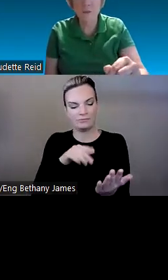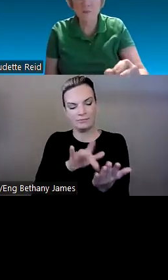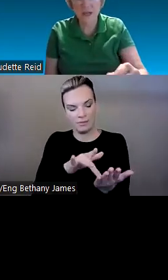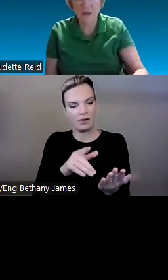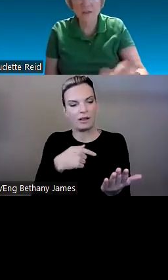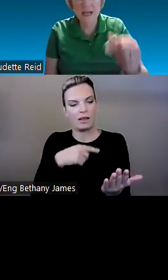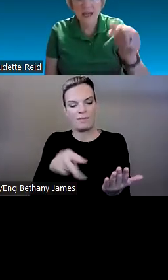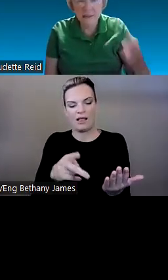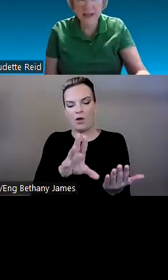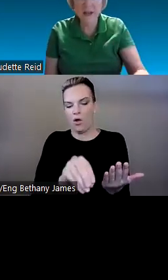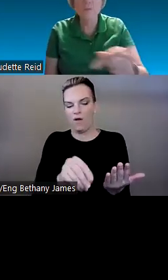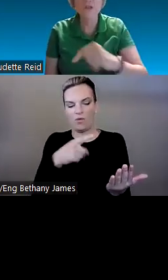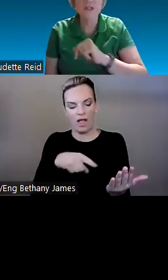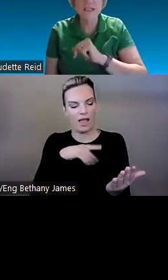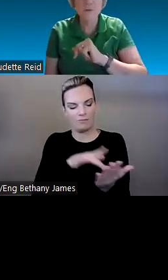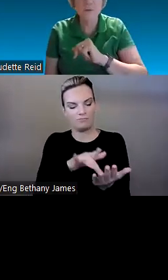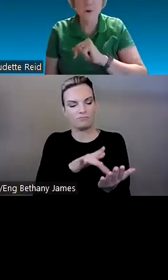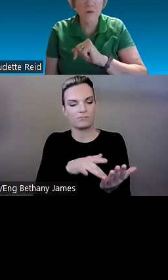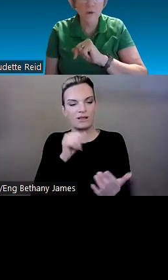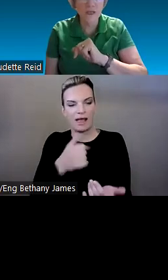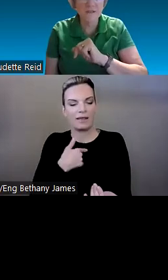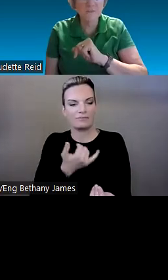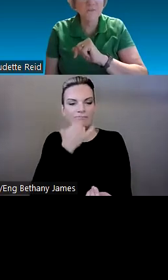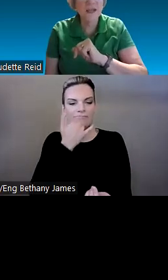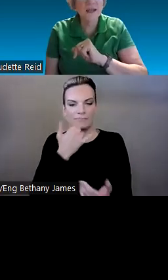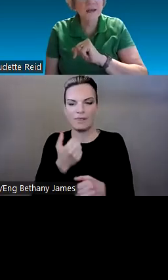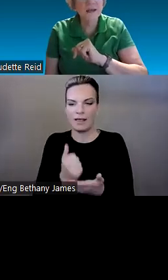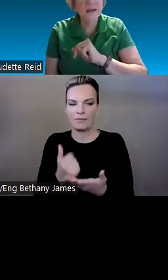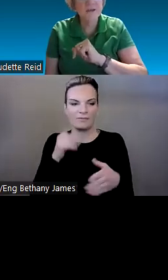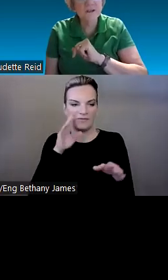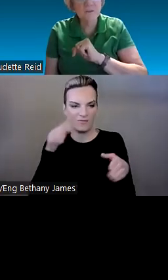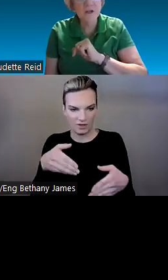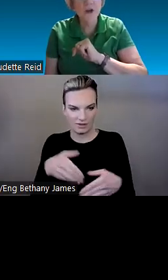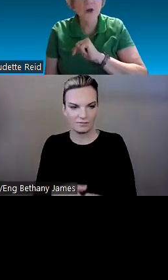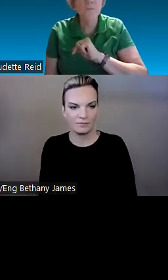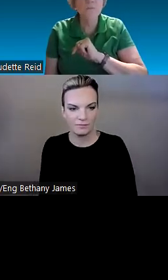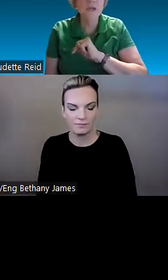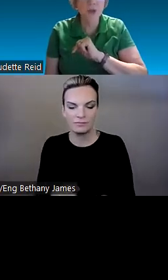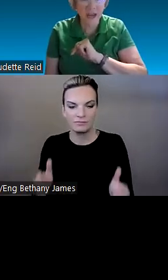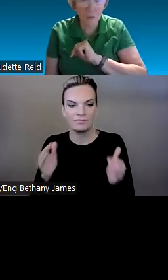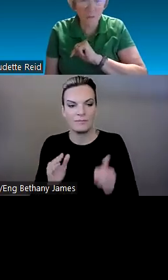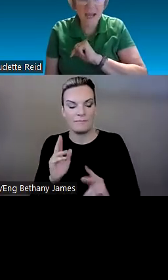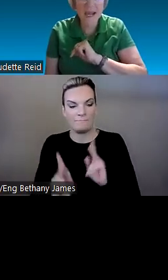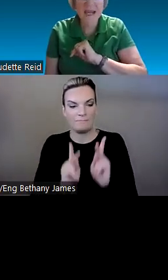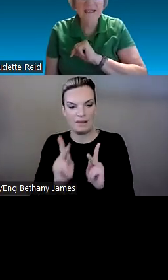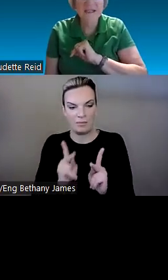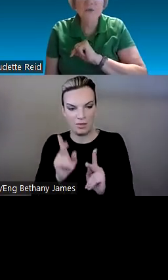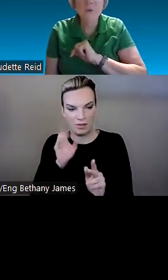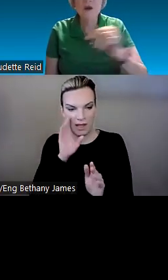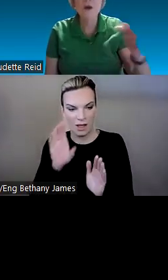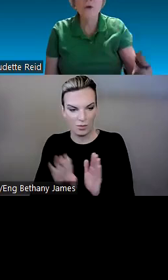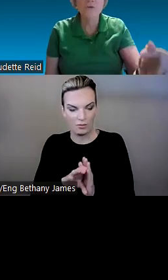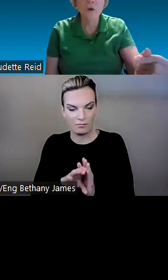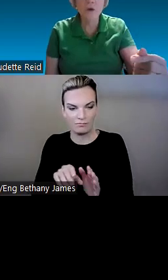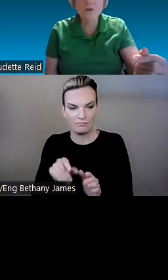do something else. And that helps you to stay more focused. And there's a function called People Album. And this is